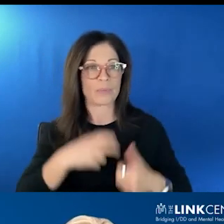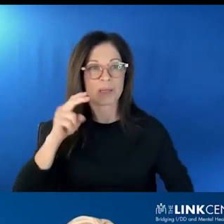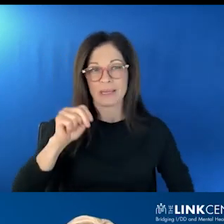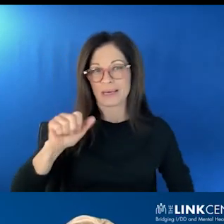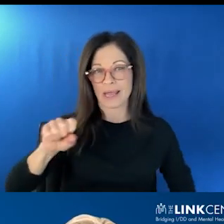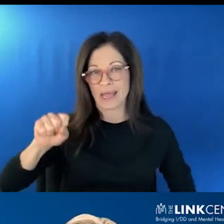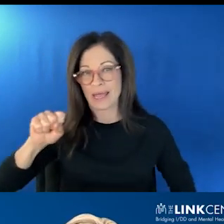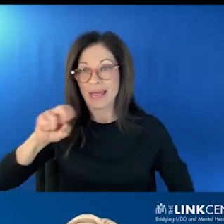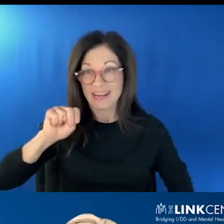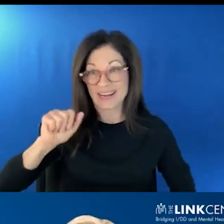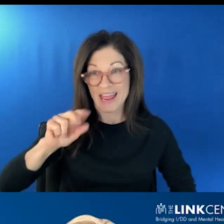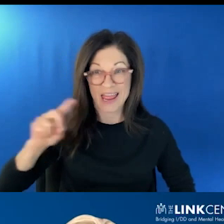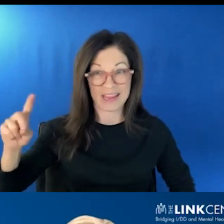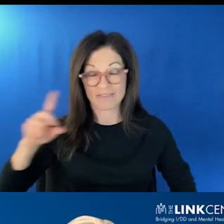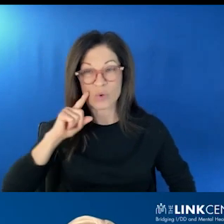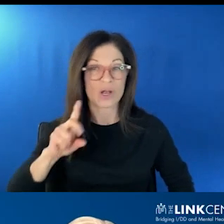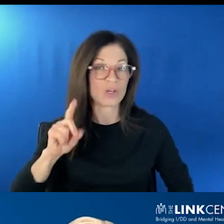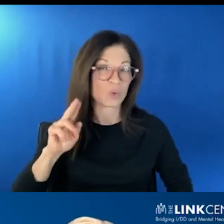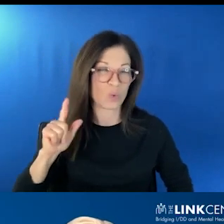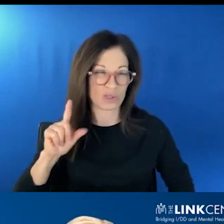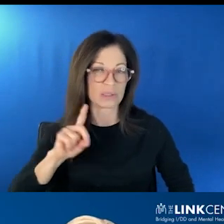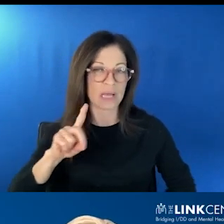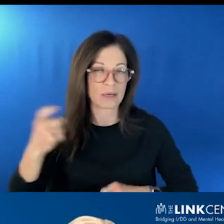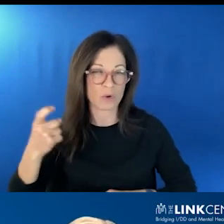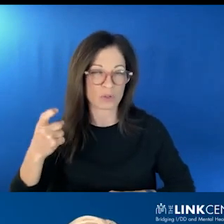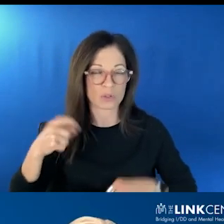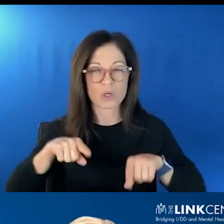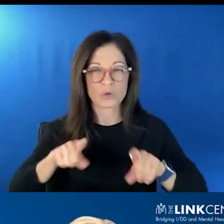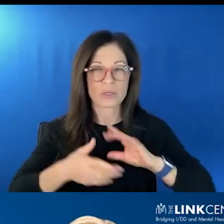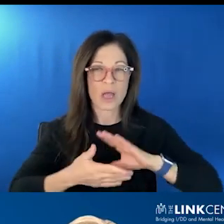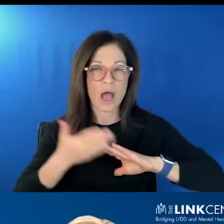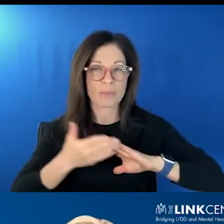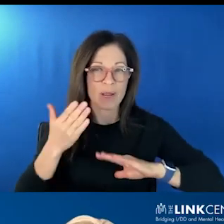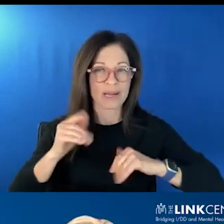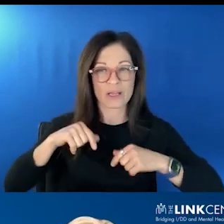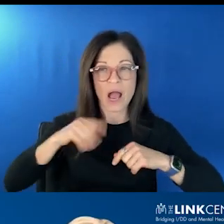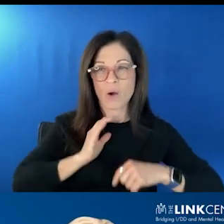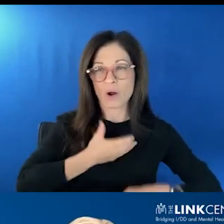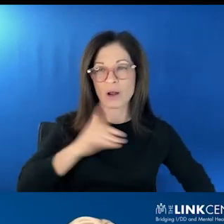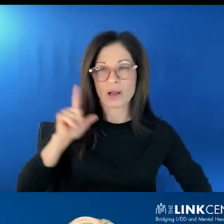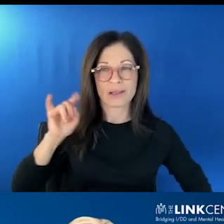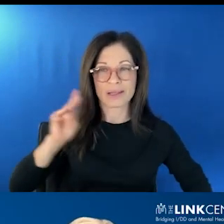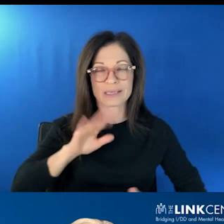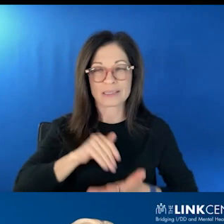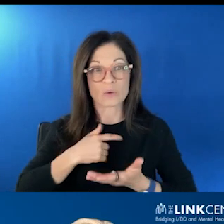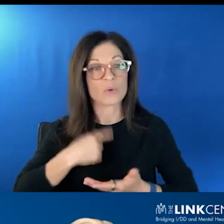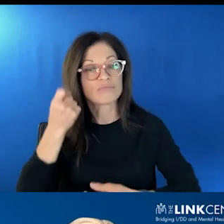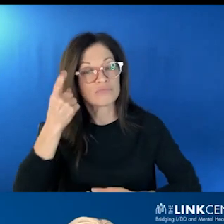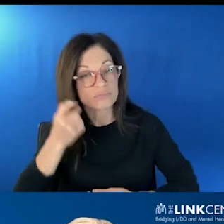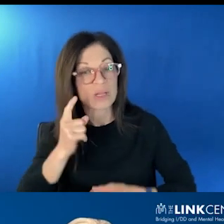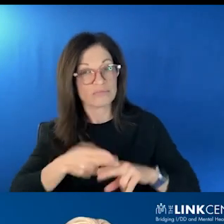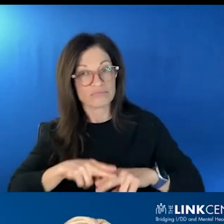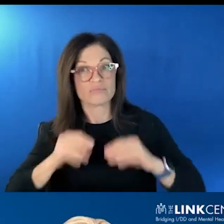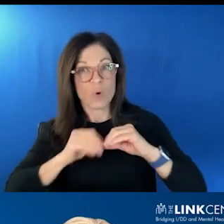Dual Diagnosis, in the operation of the Link Center. And we recognize that it's an increasingly